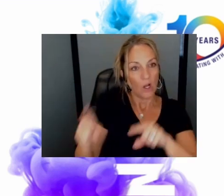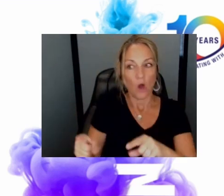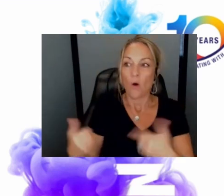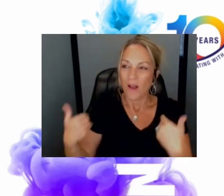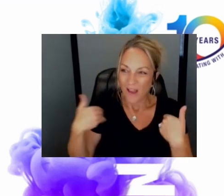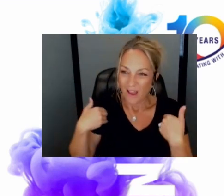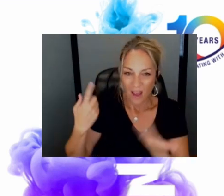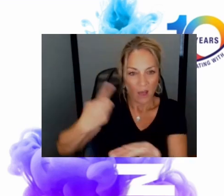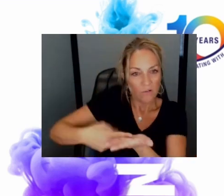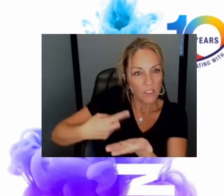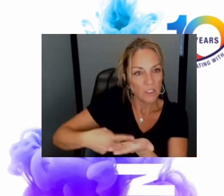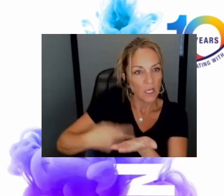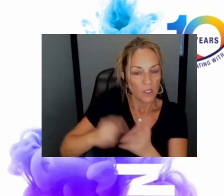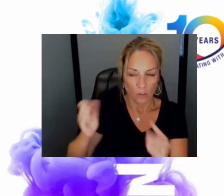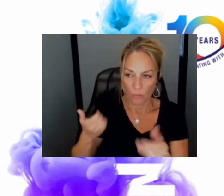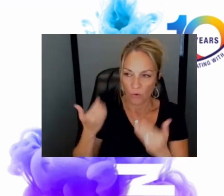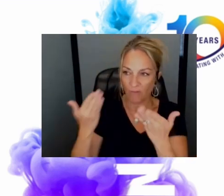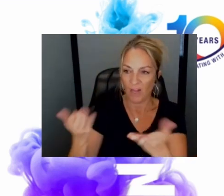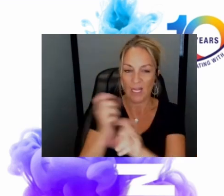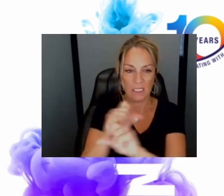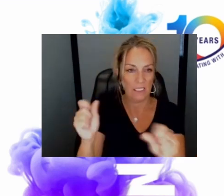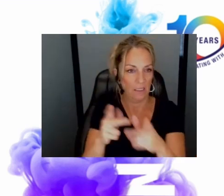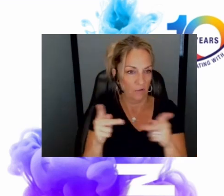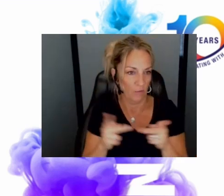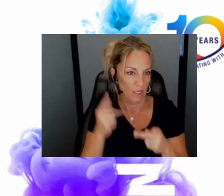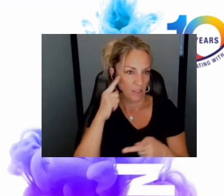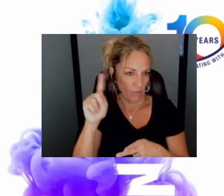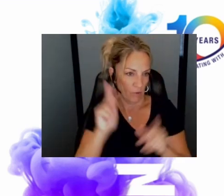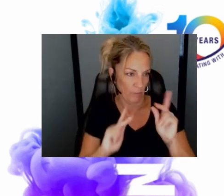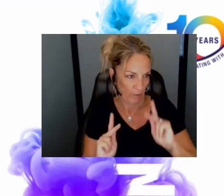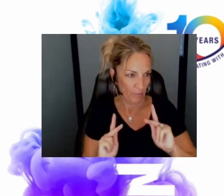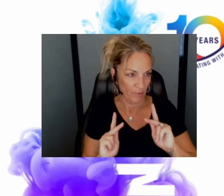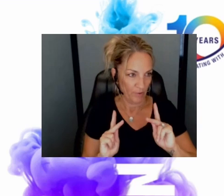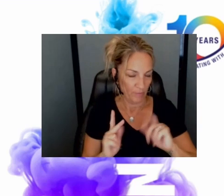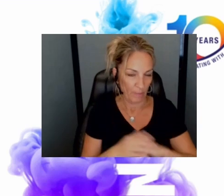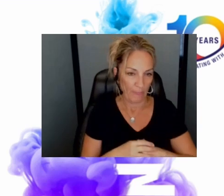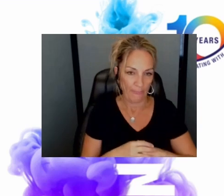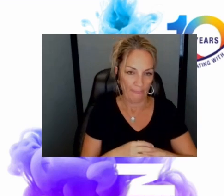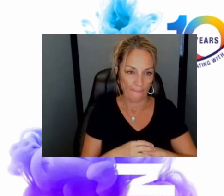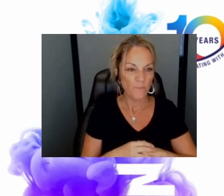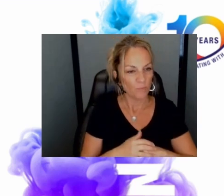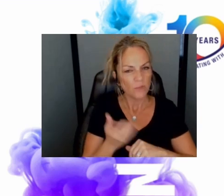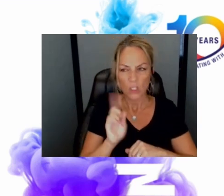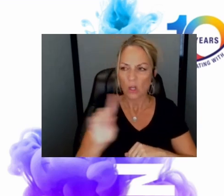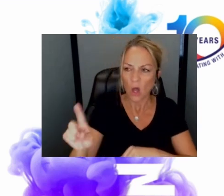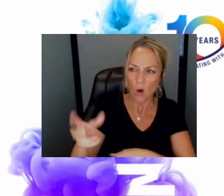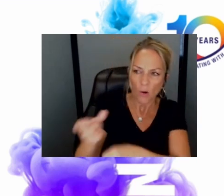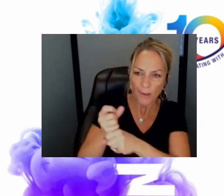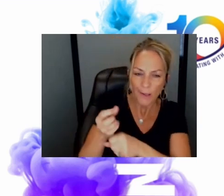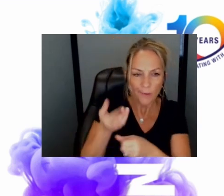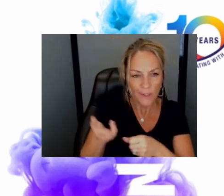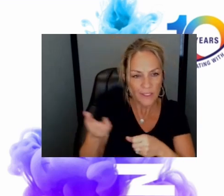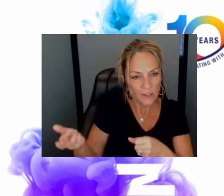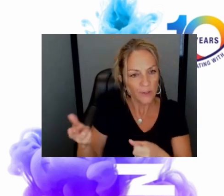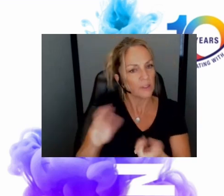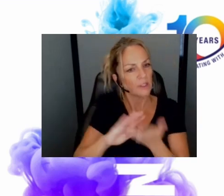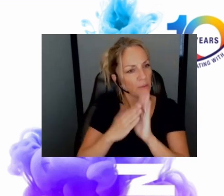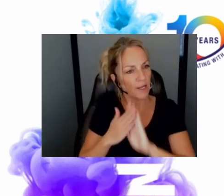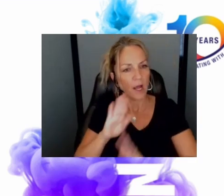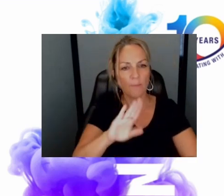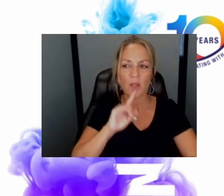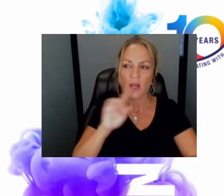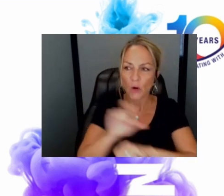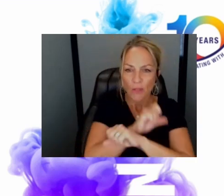safe space for people to come and get resources, be their authentic selves, and really